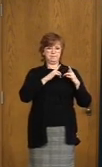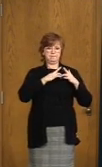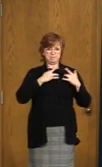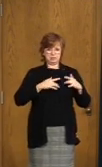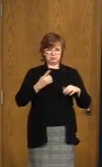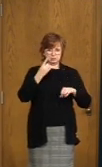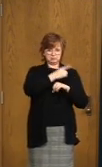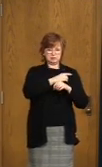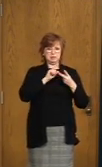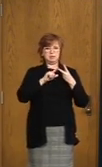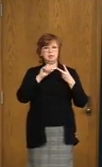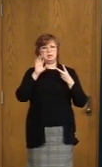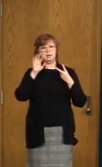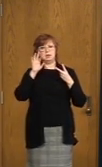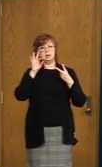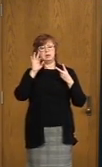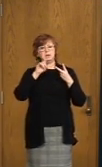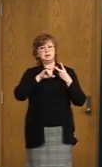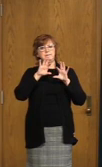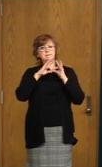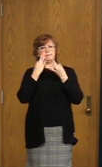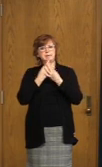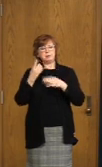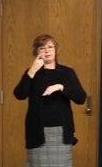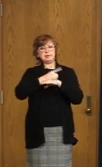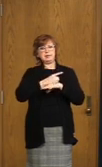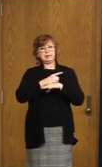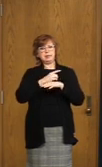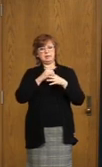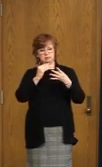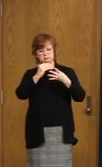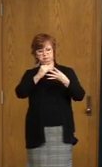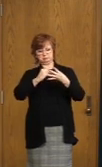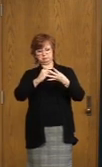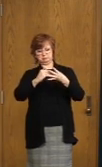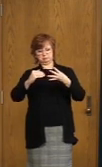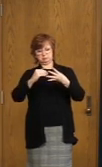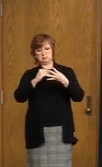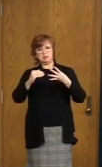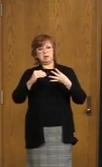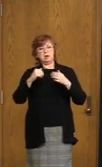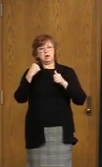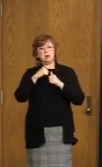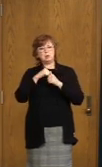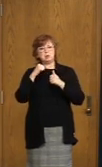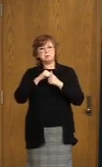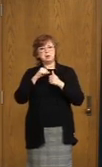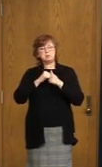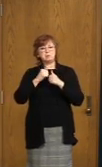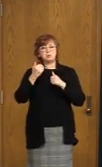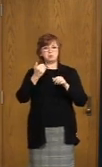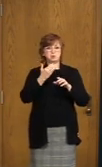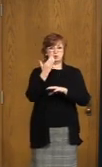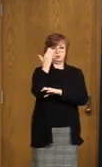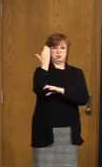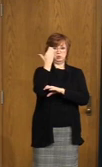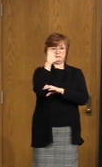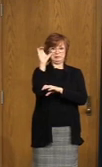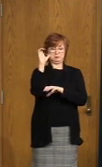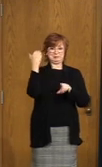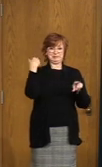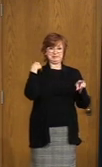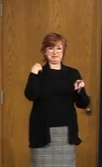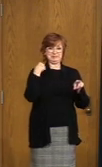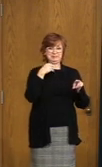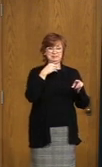Family Day a little later in February. We did see a post-holiday bump in our numbers after Christmas, after